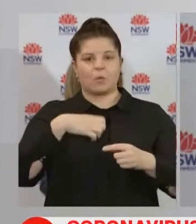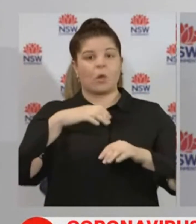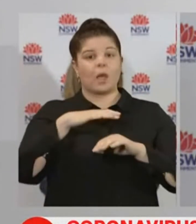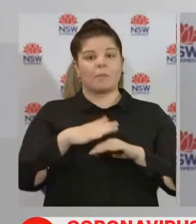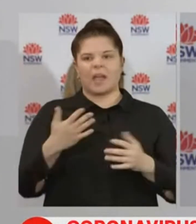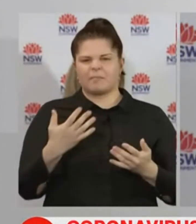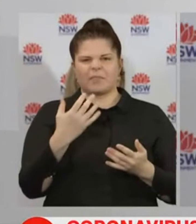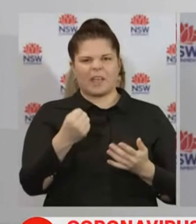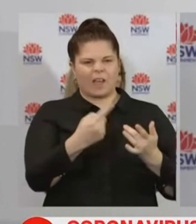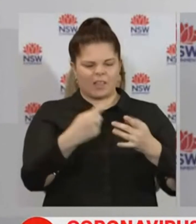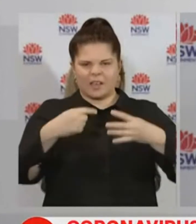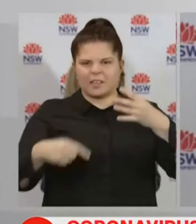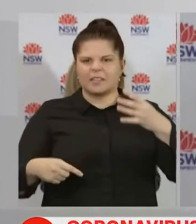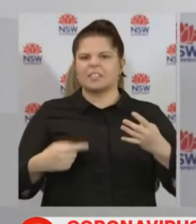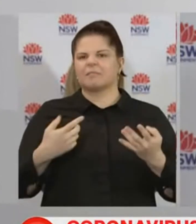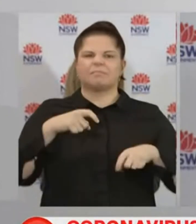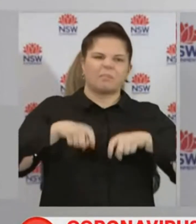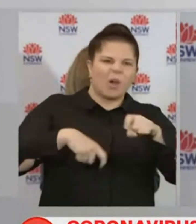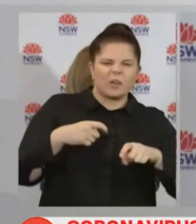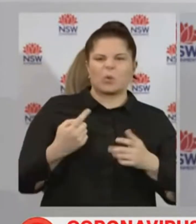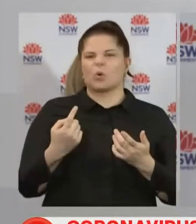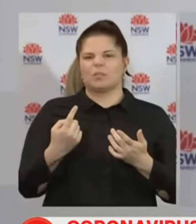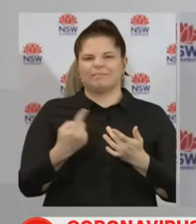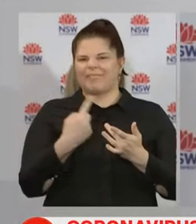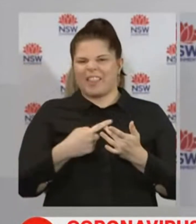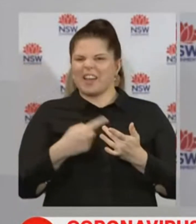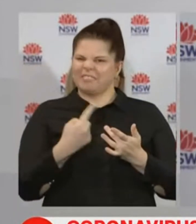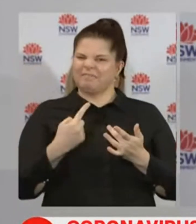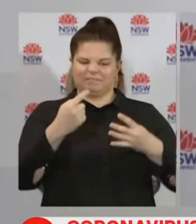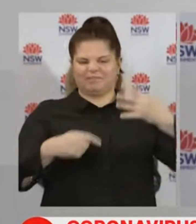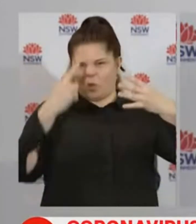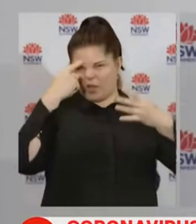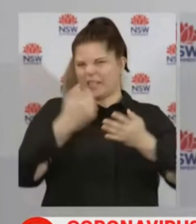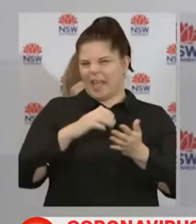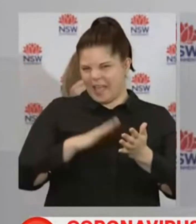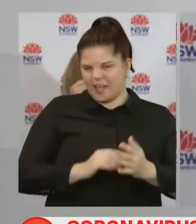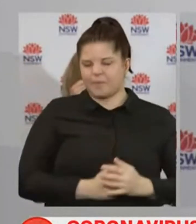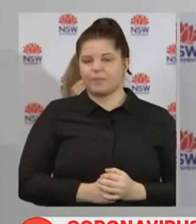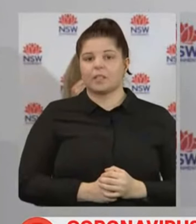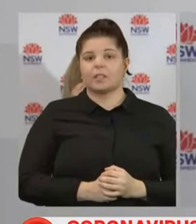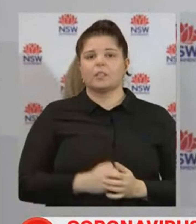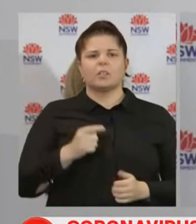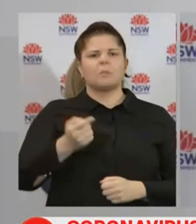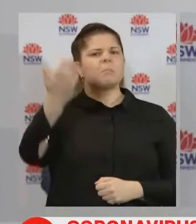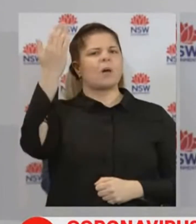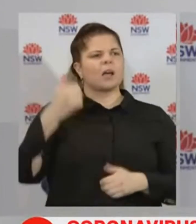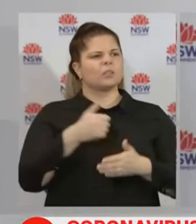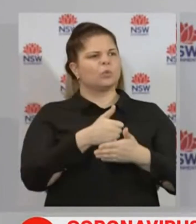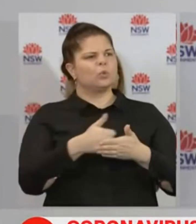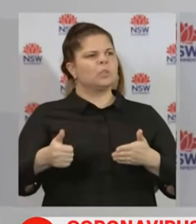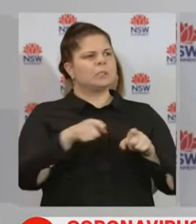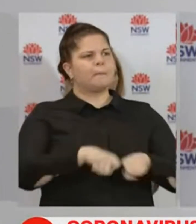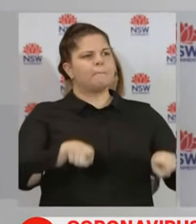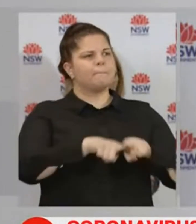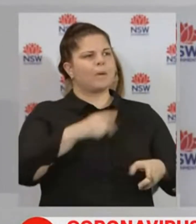encouraging people to use active transport. And the other thing is just consider the way you normally got to work and think about how you might be able to adjust that to